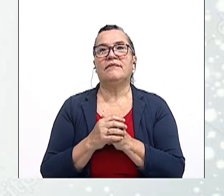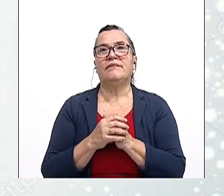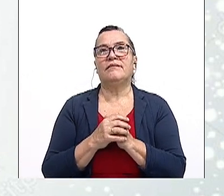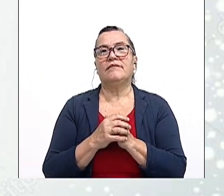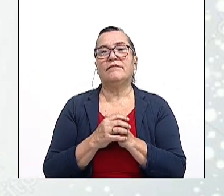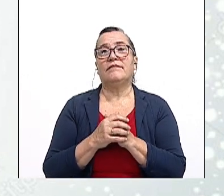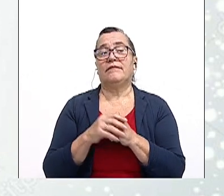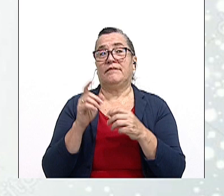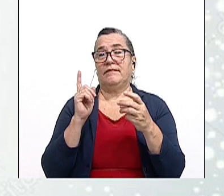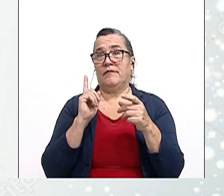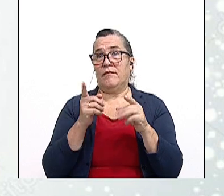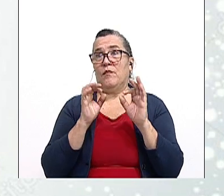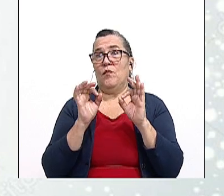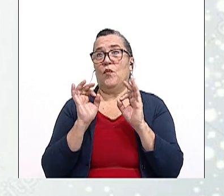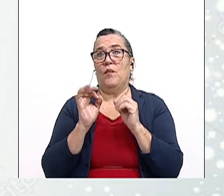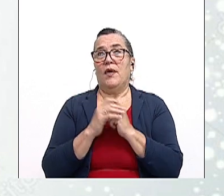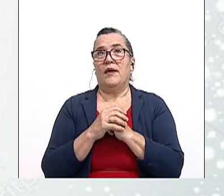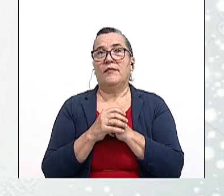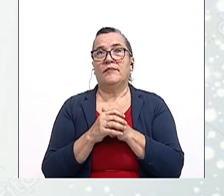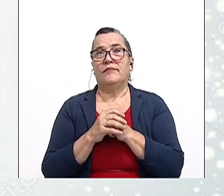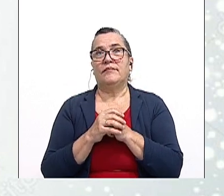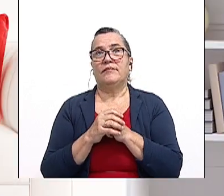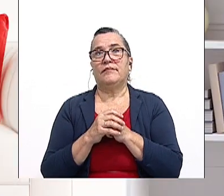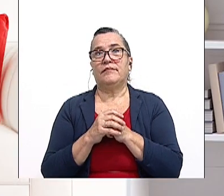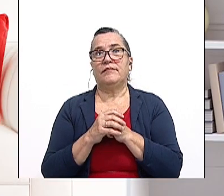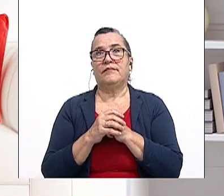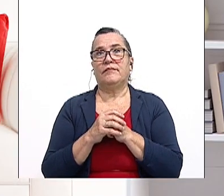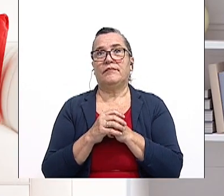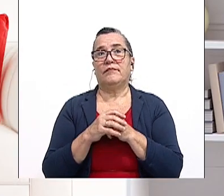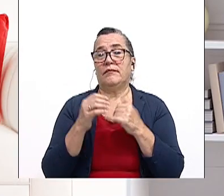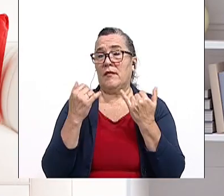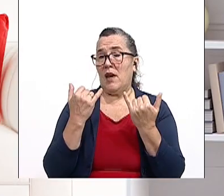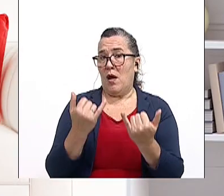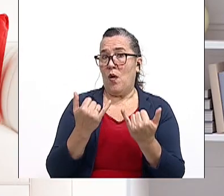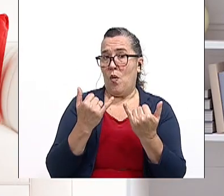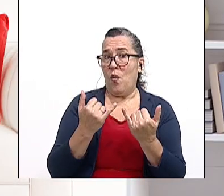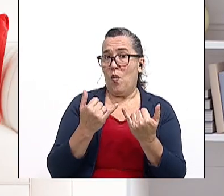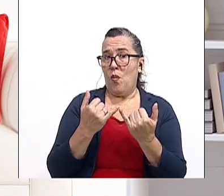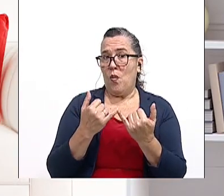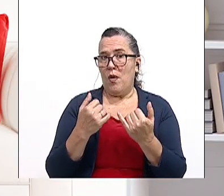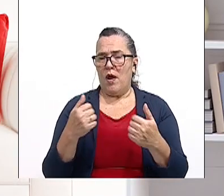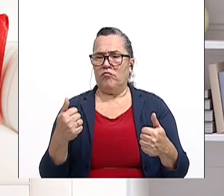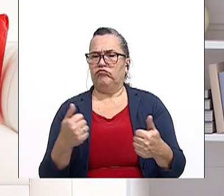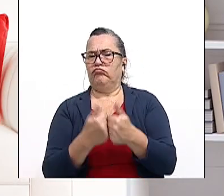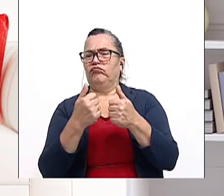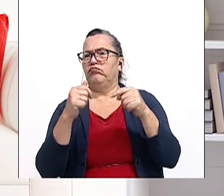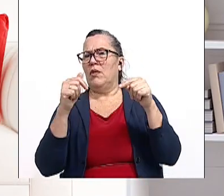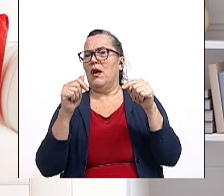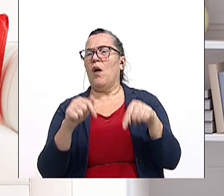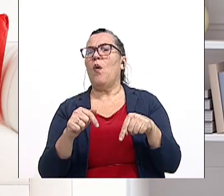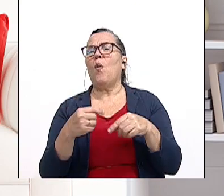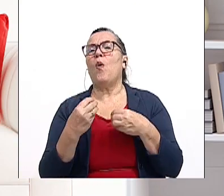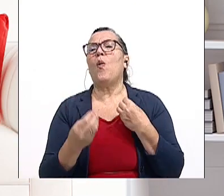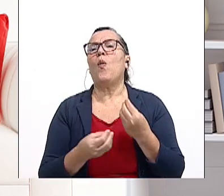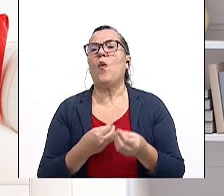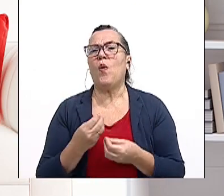Okay, very good. Now, our task for today's